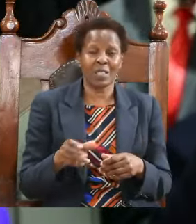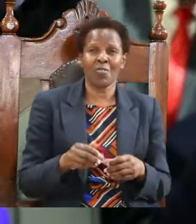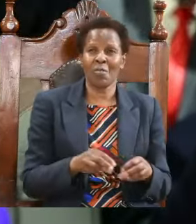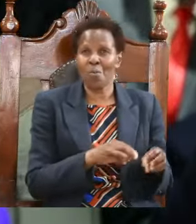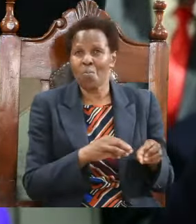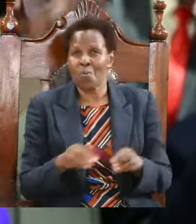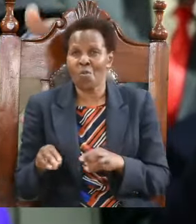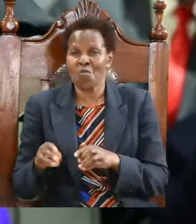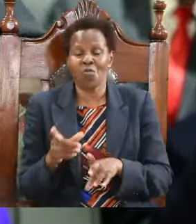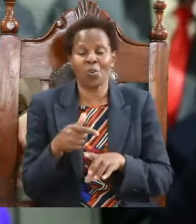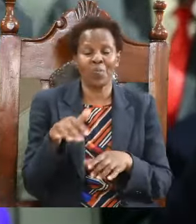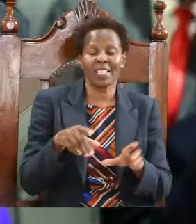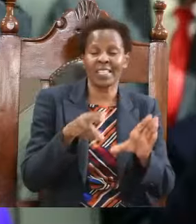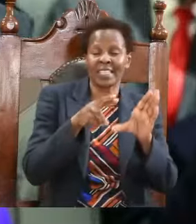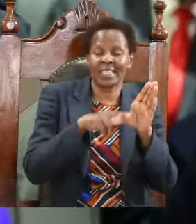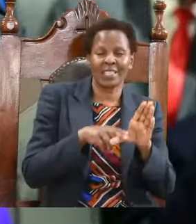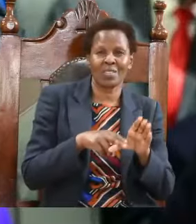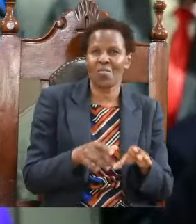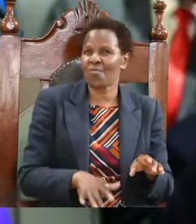ukiambiwa uchukue hiyo kiti, unaona